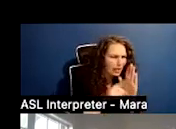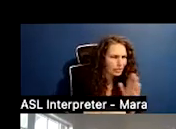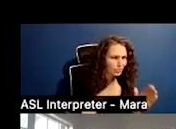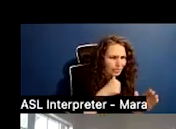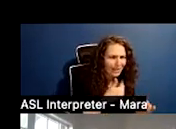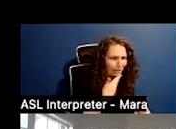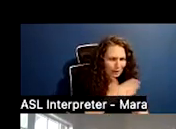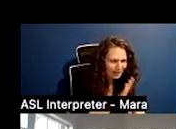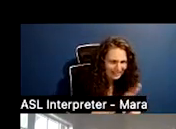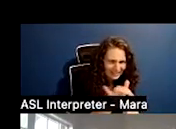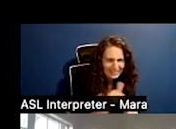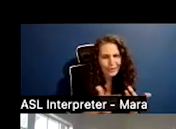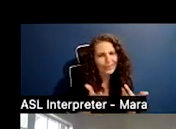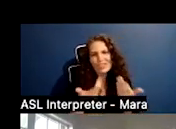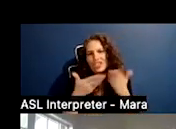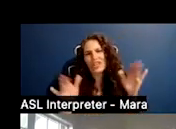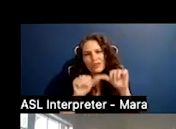more damageable buildings. So